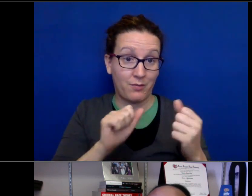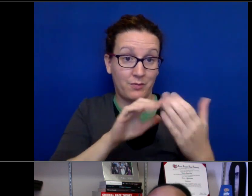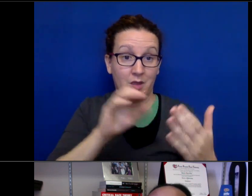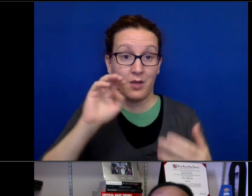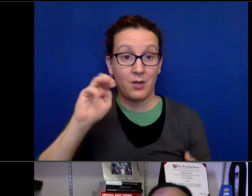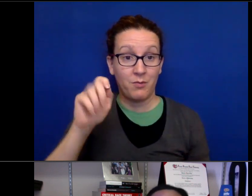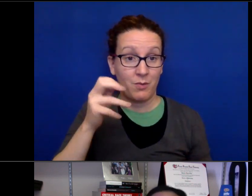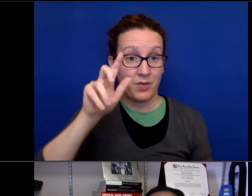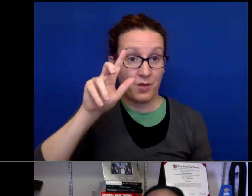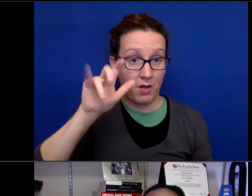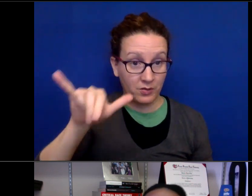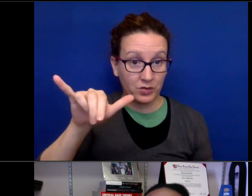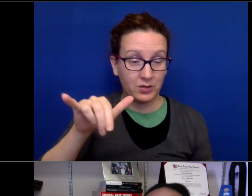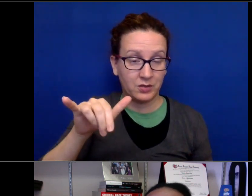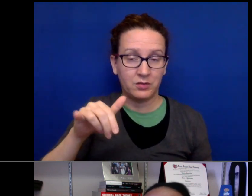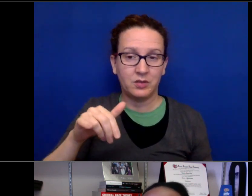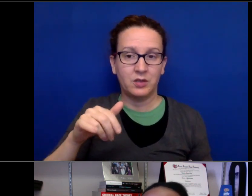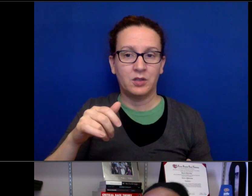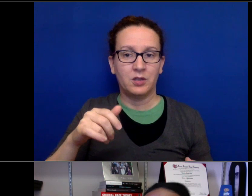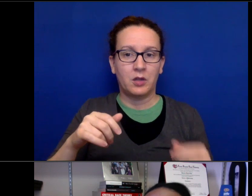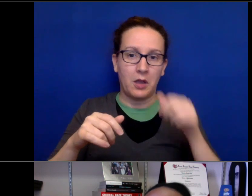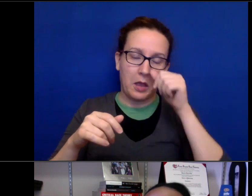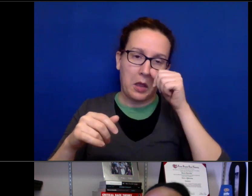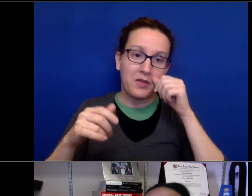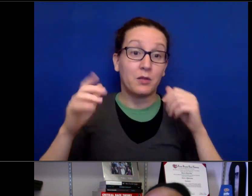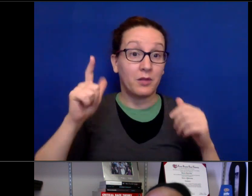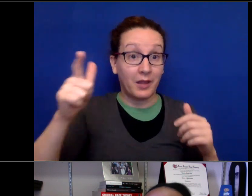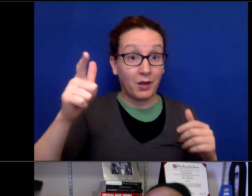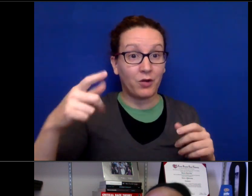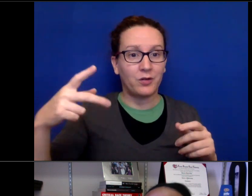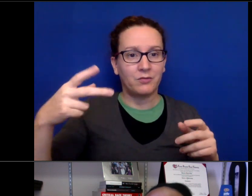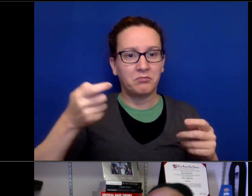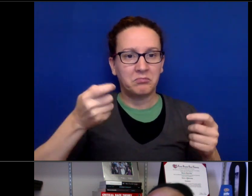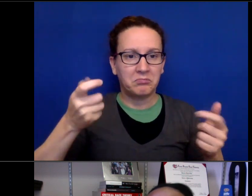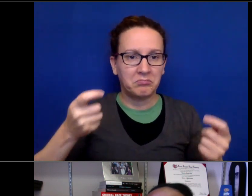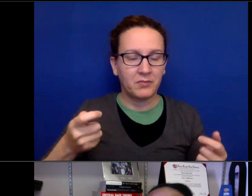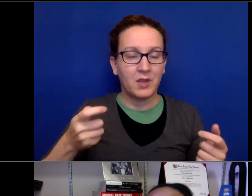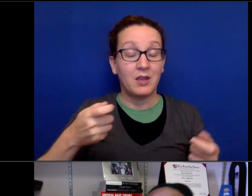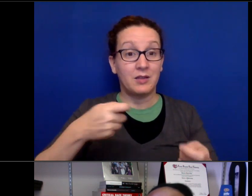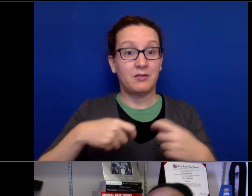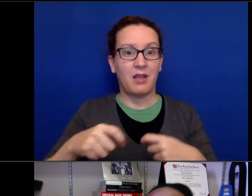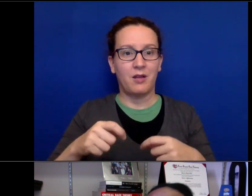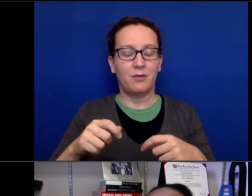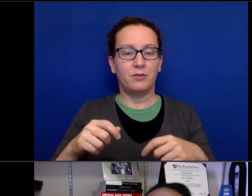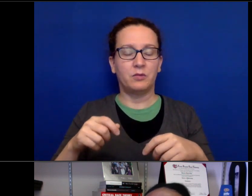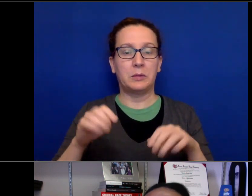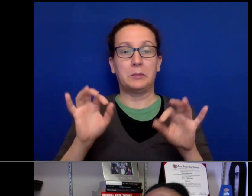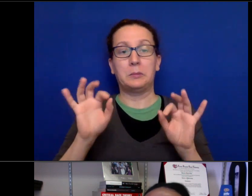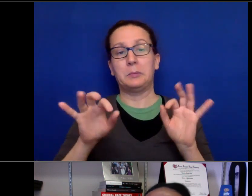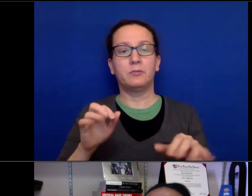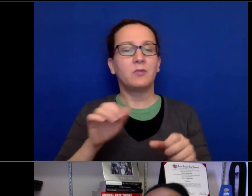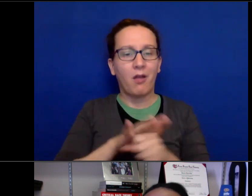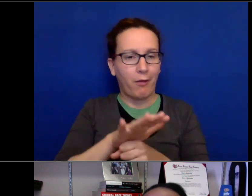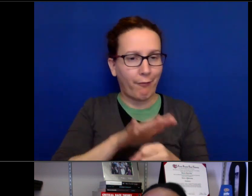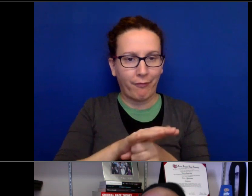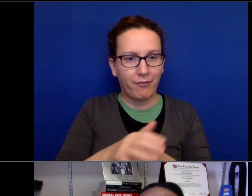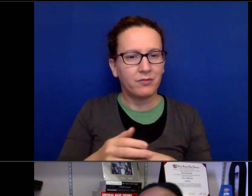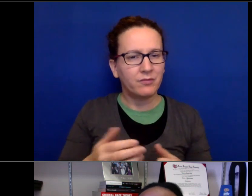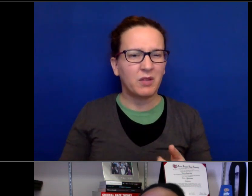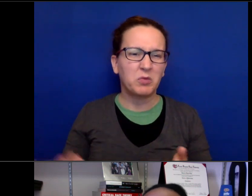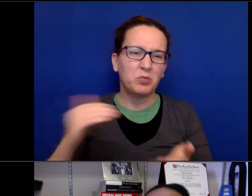and rather pull back than to feel like I need to go back and re-explain